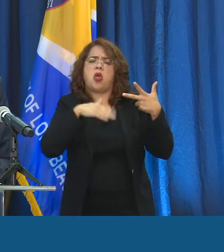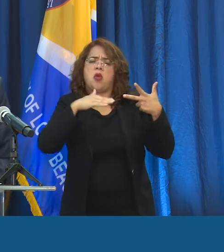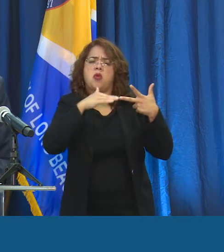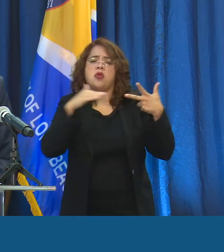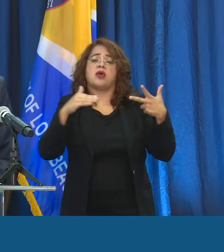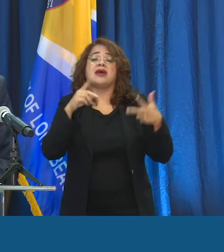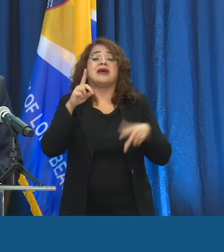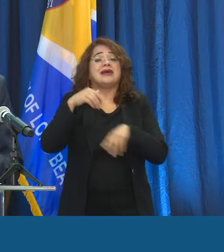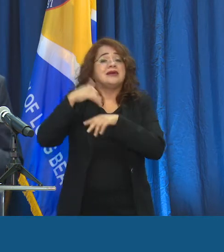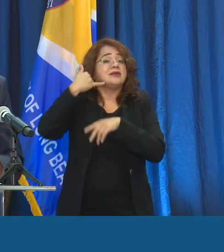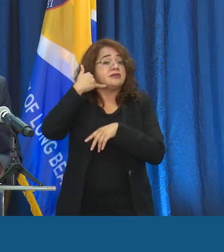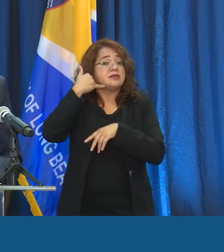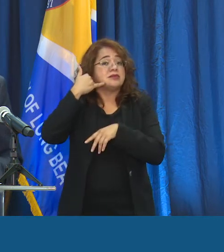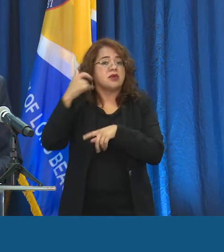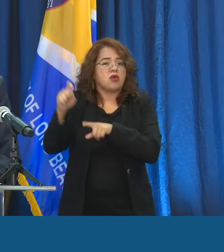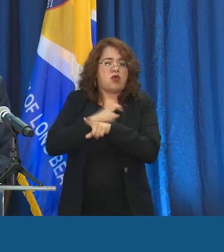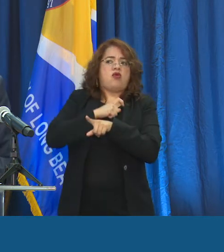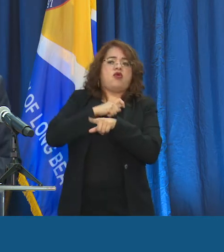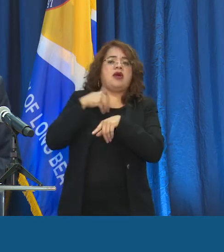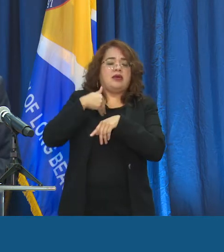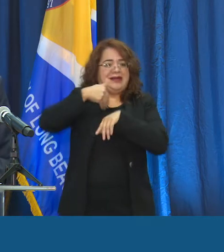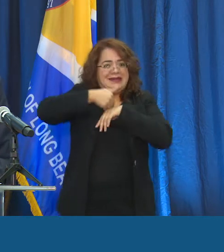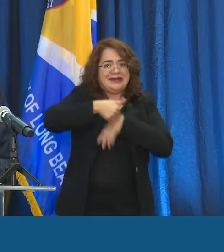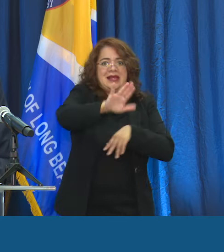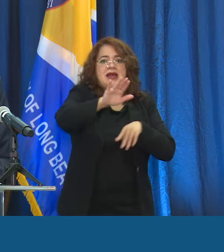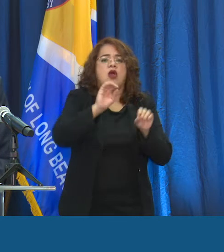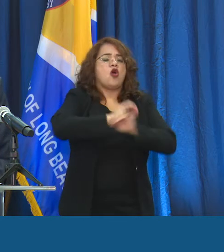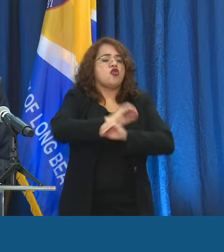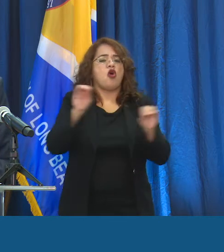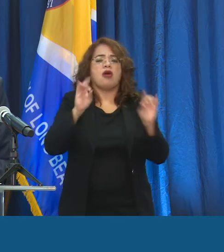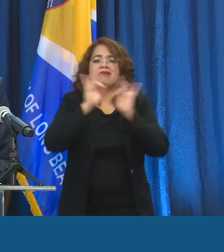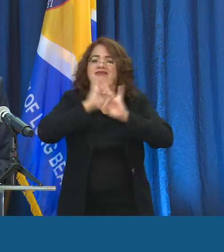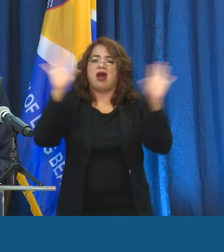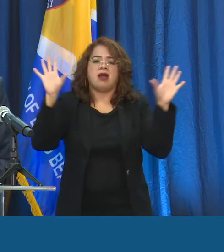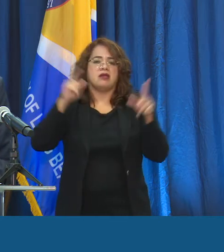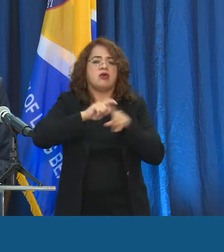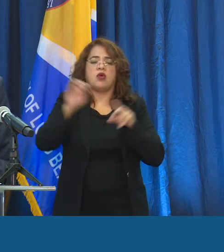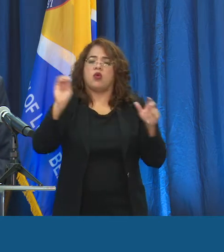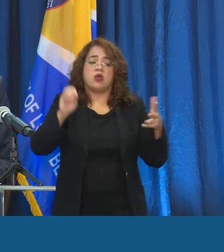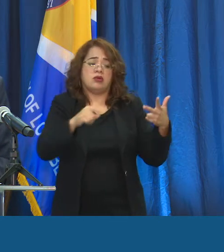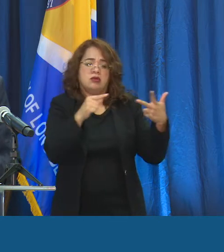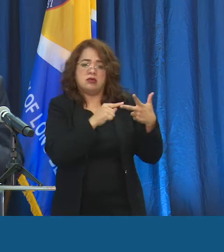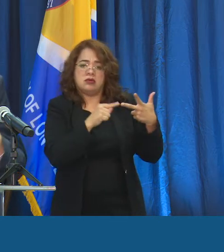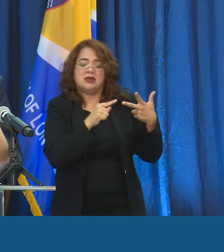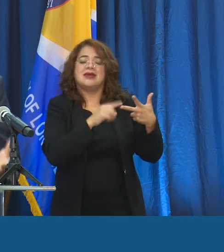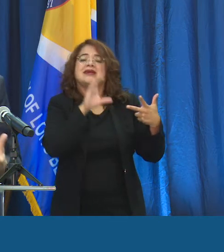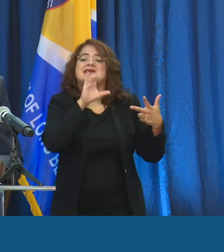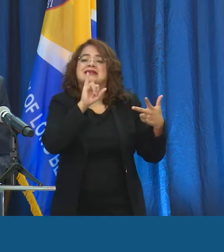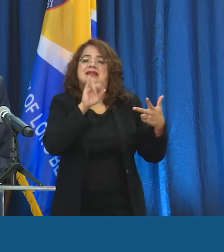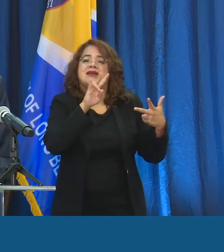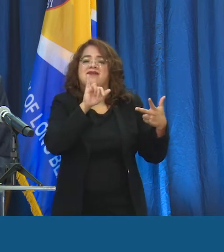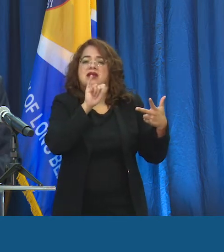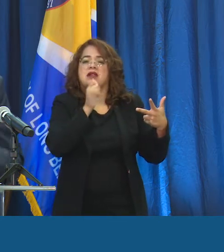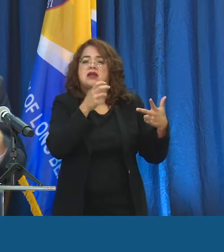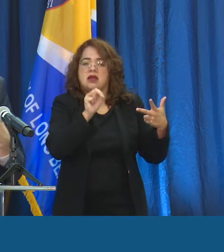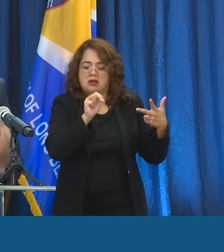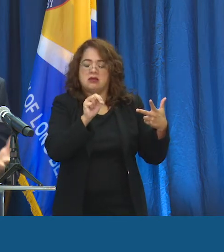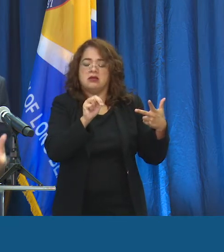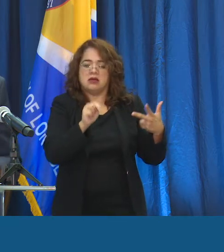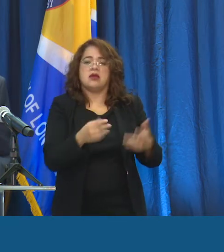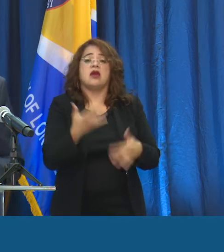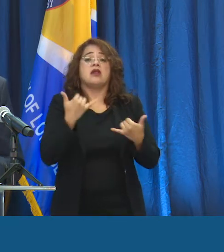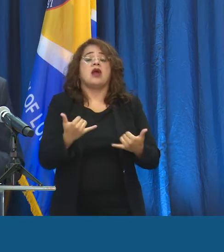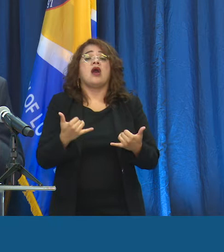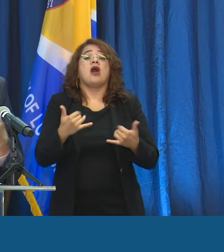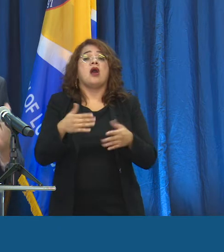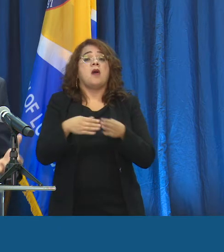our dispatch center, nonviolent calls that will have civilians doing that work instead. We're looking at how do we civilianize our public